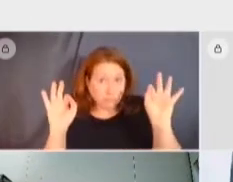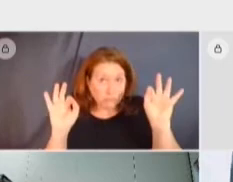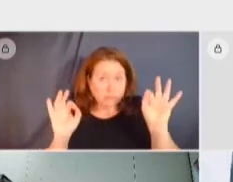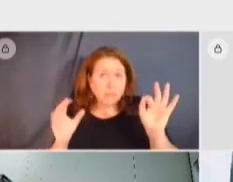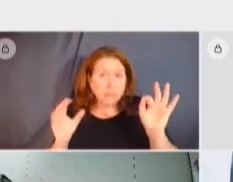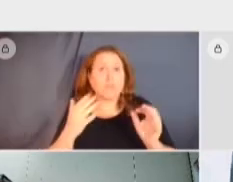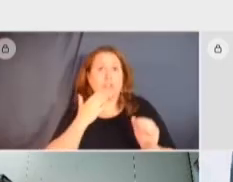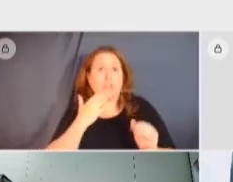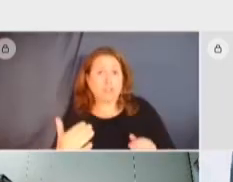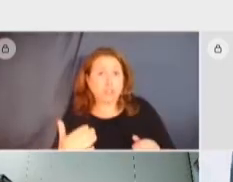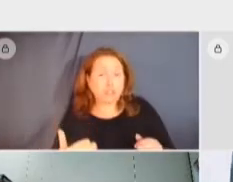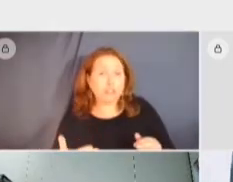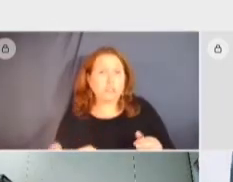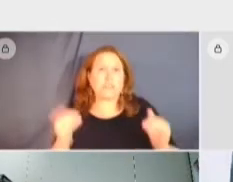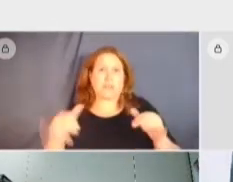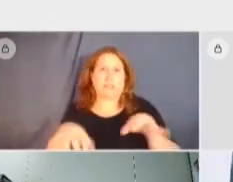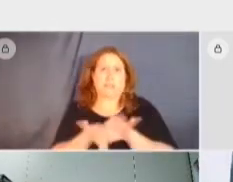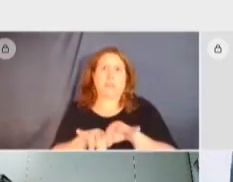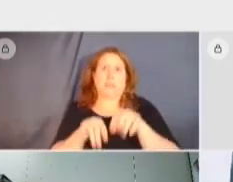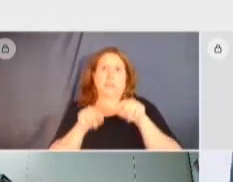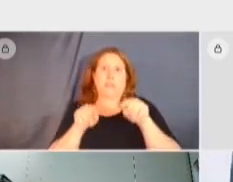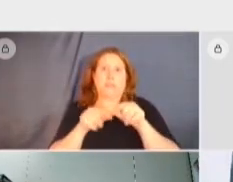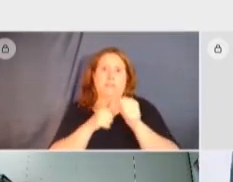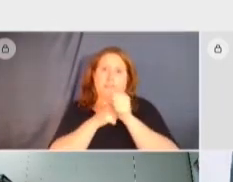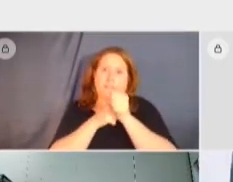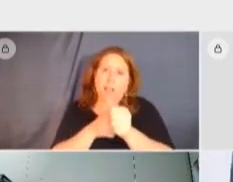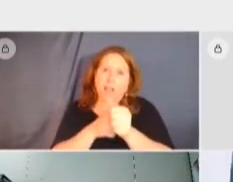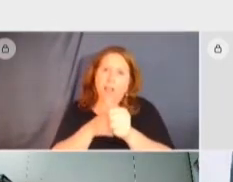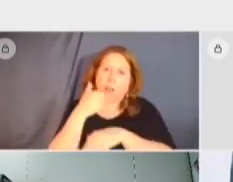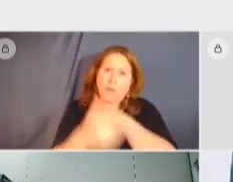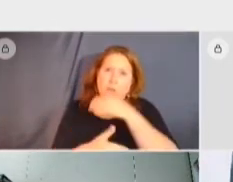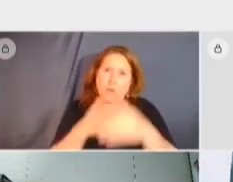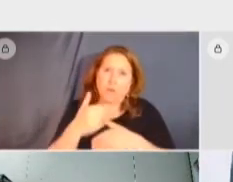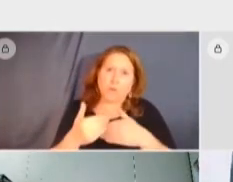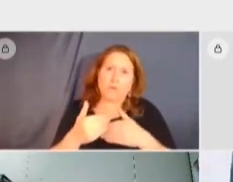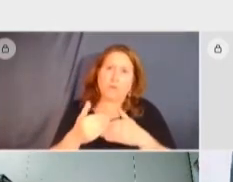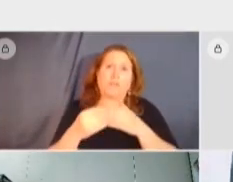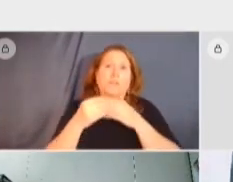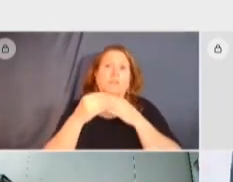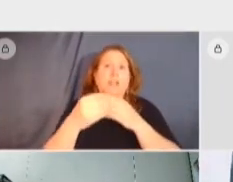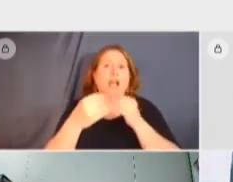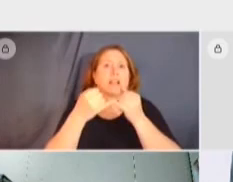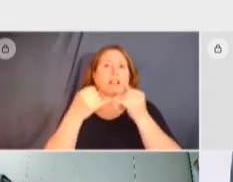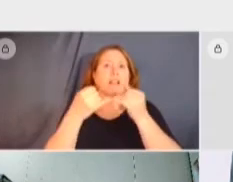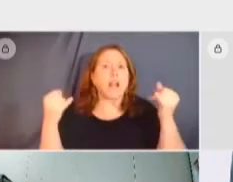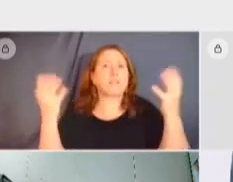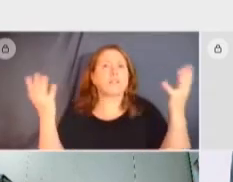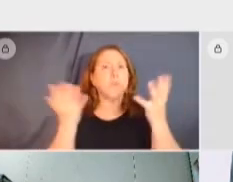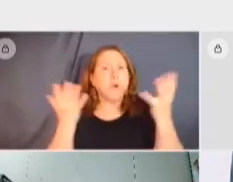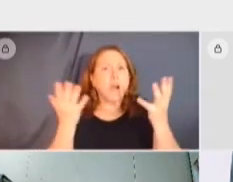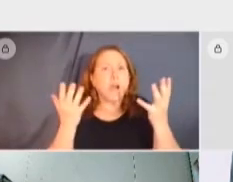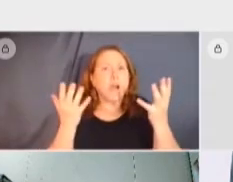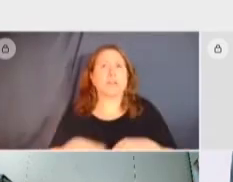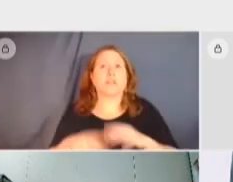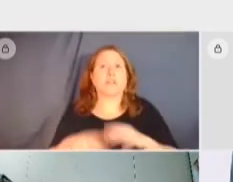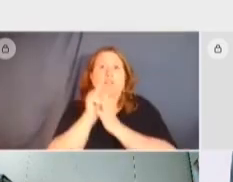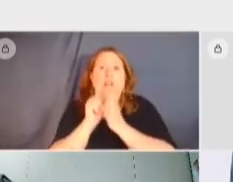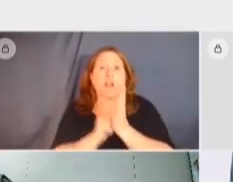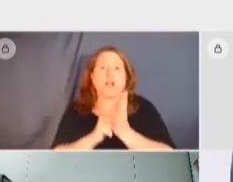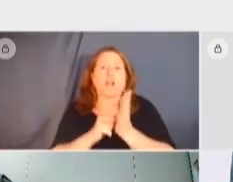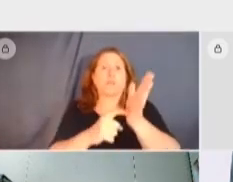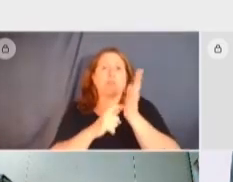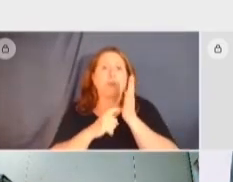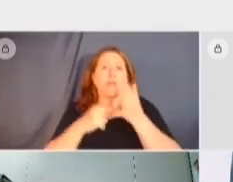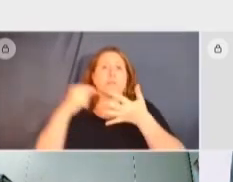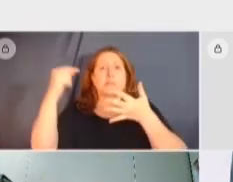are taking this guidance and working with it. I realize these are not mandates. As far as I know, there's nothing that mandates them to use our